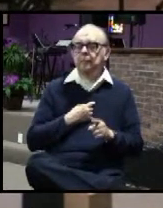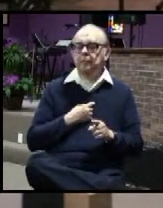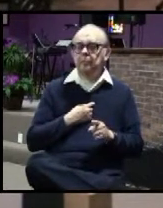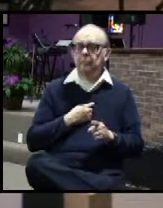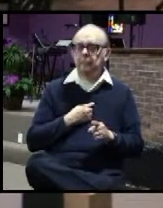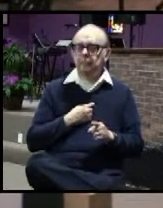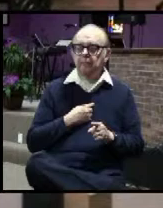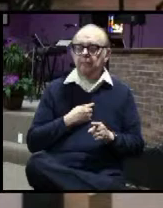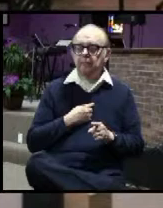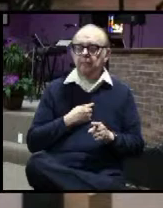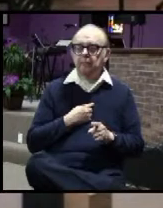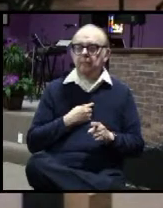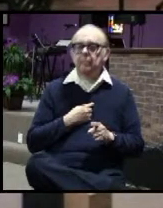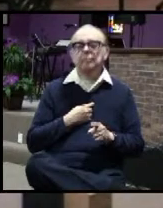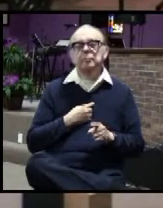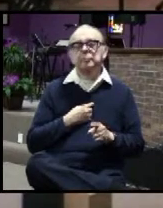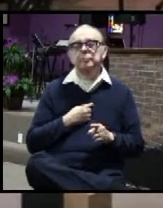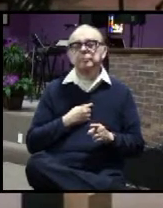when we